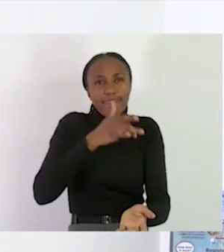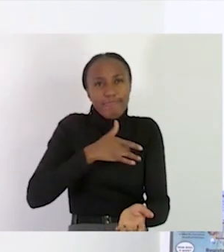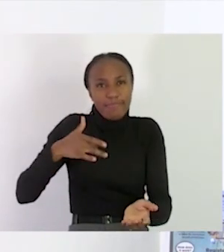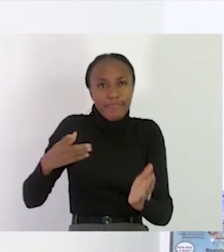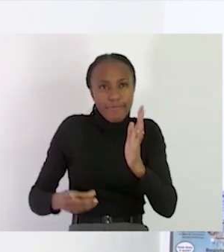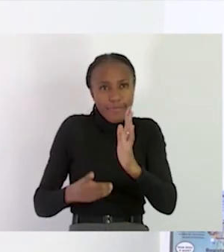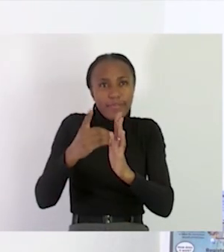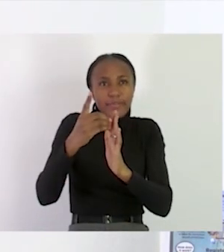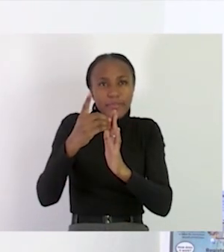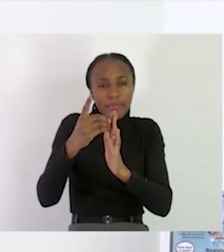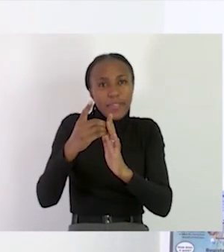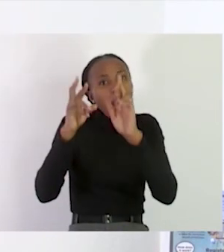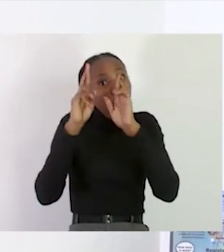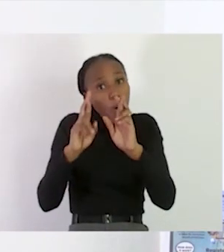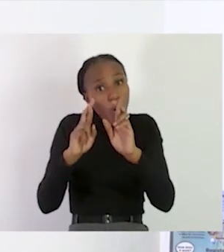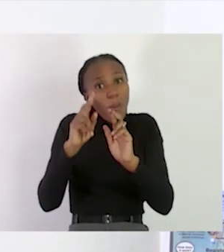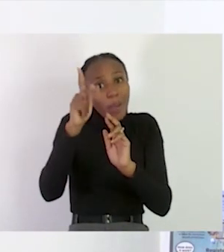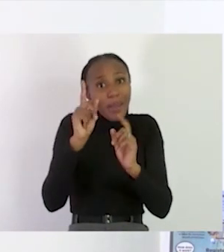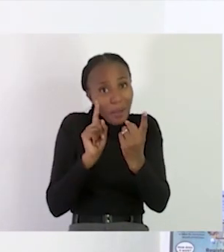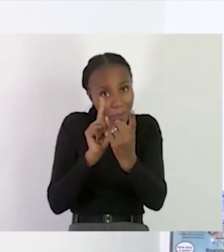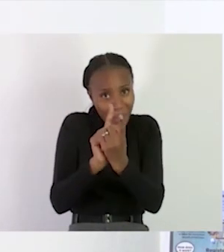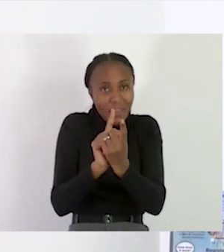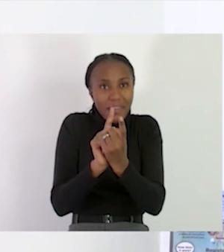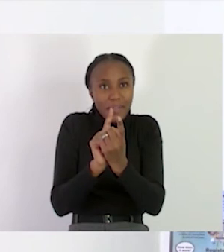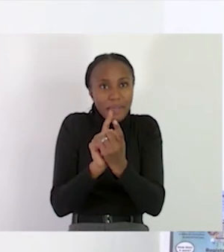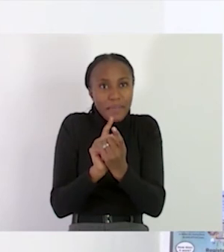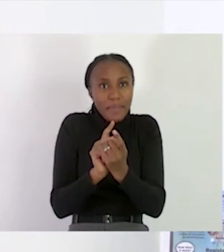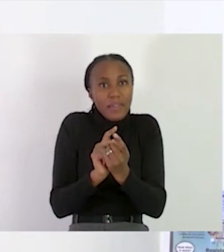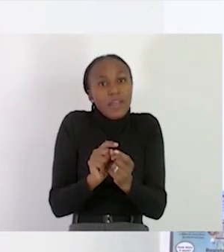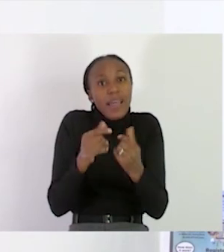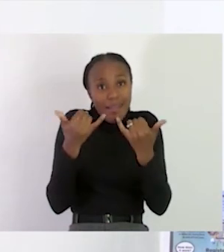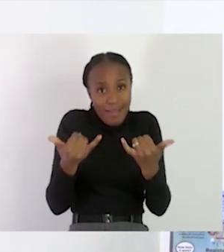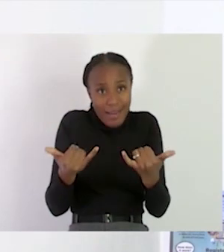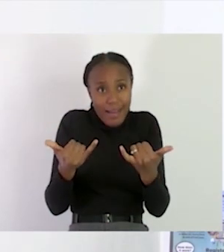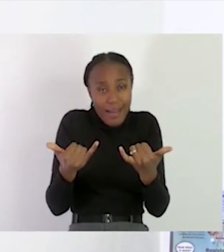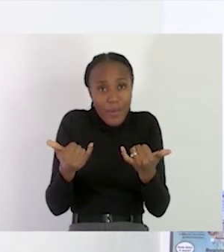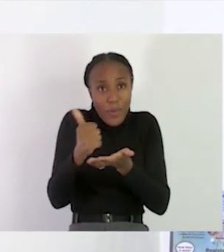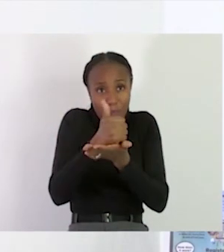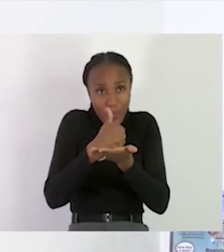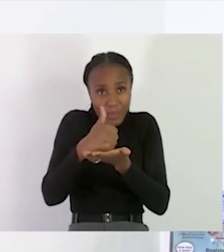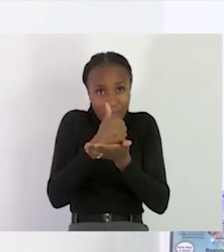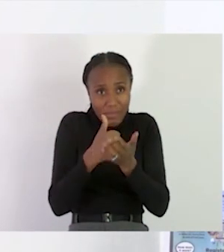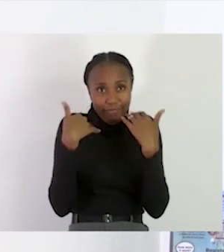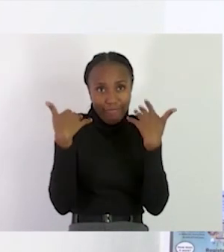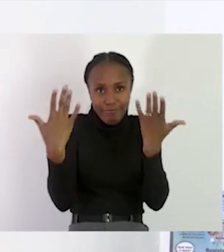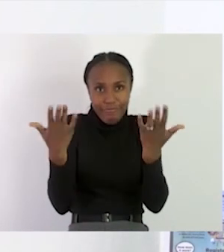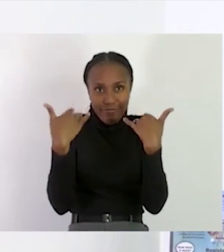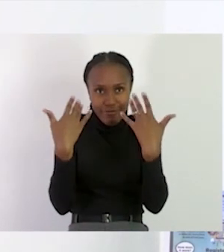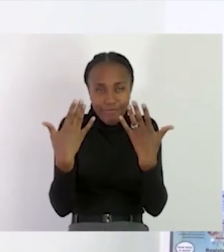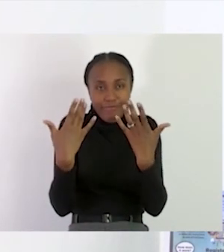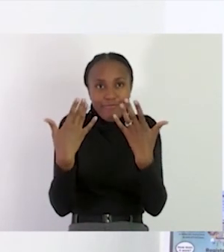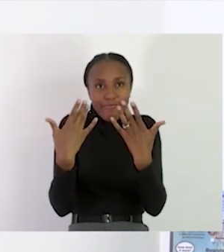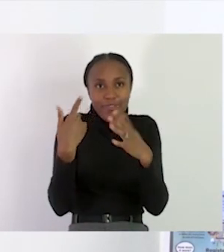development. I hope to see you in the next lesson. We will sanitize our hands once again every time that you